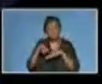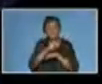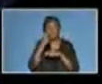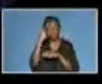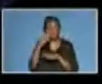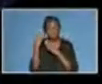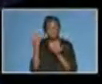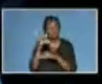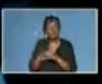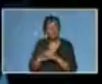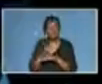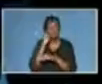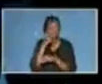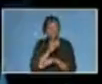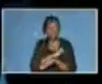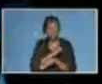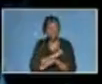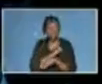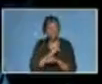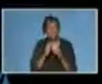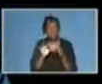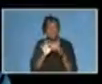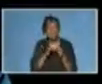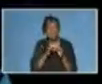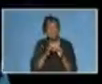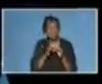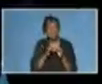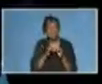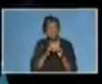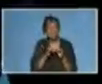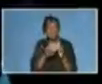Bahamas tonight, I'm Jimenita Swain. Fix!